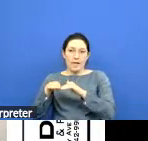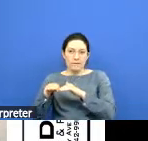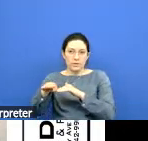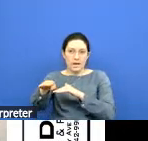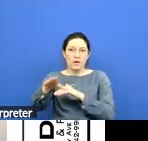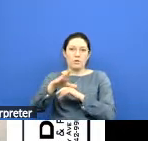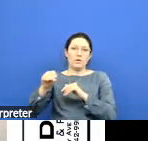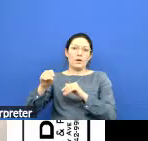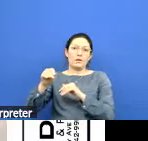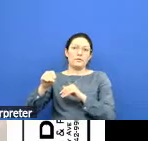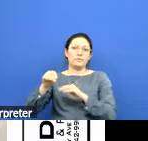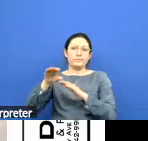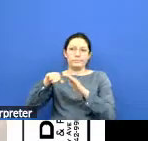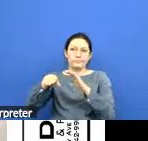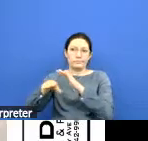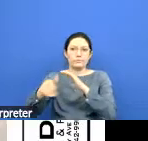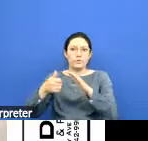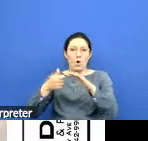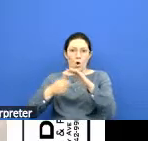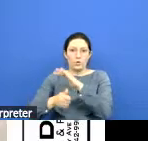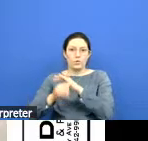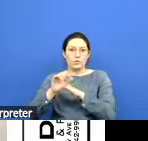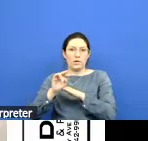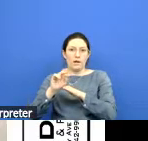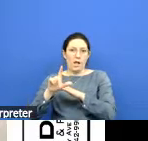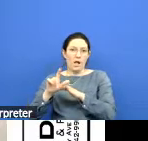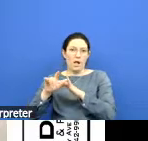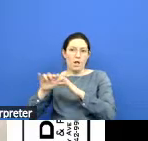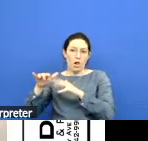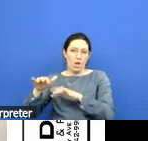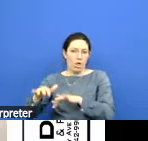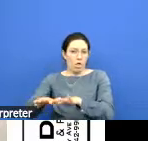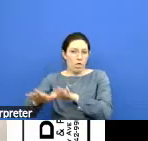its way actually under the canal.